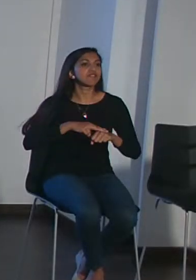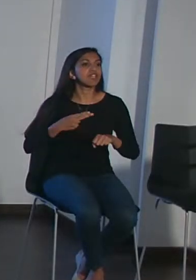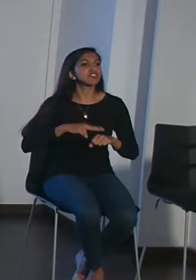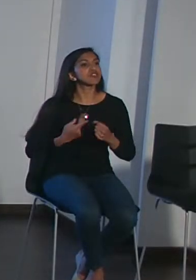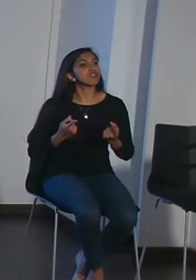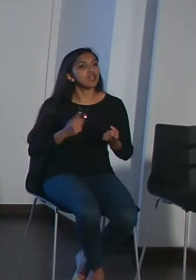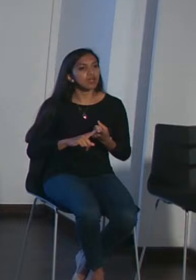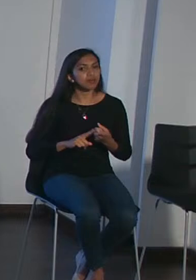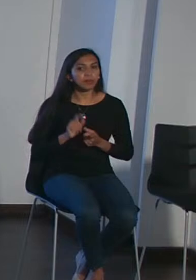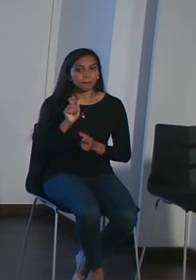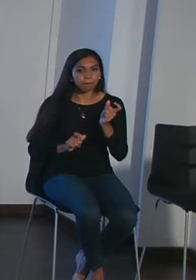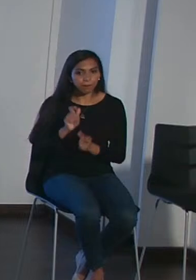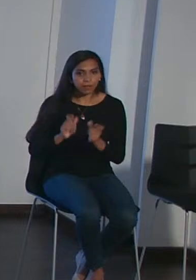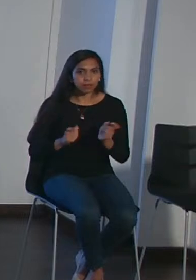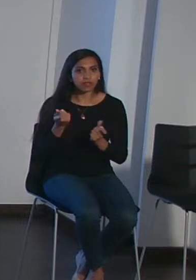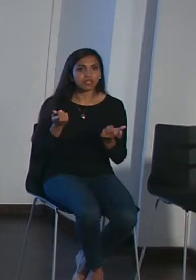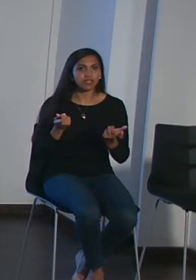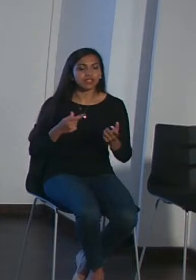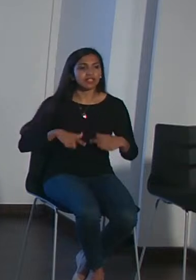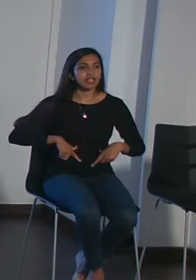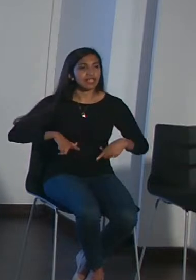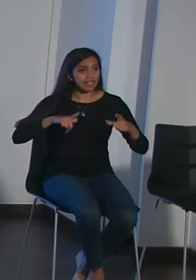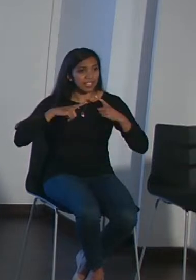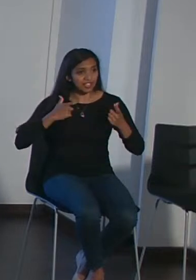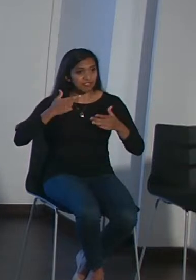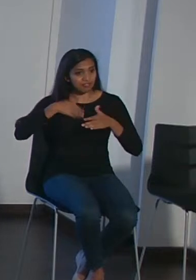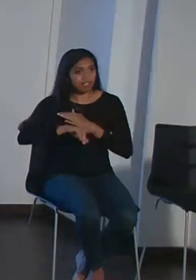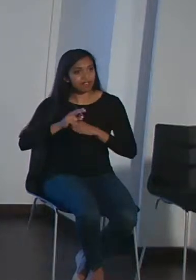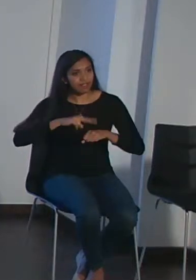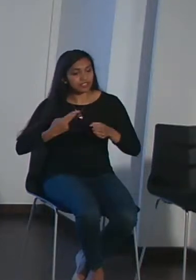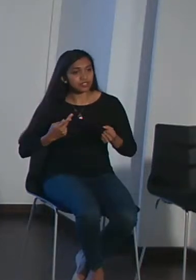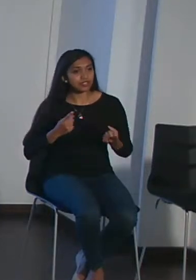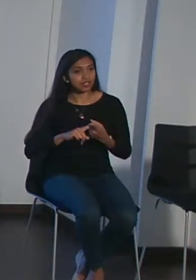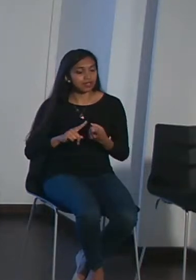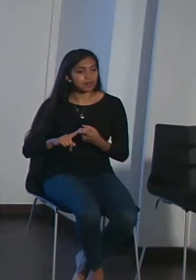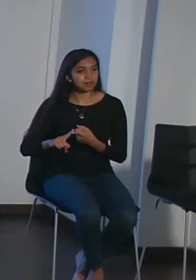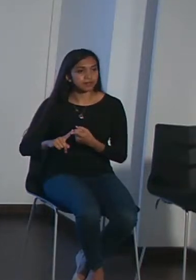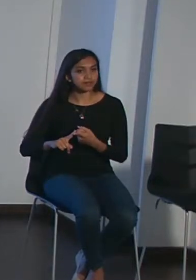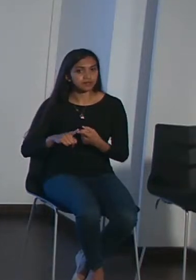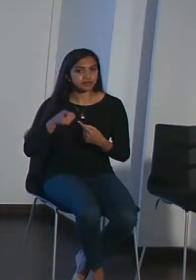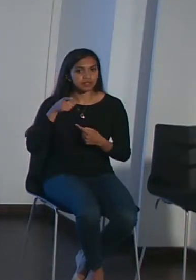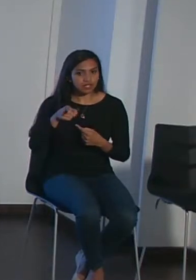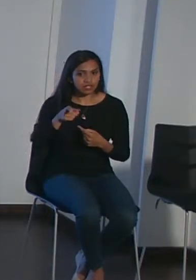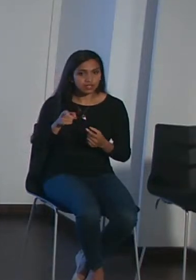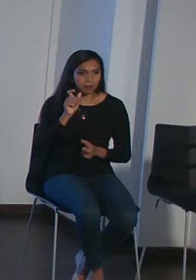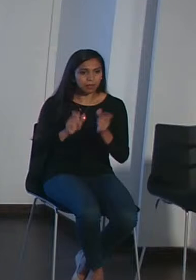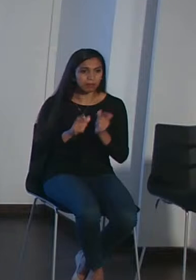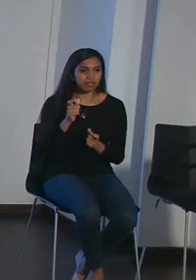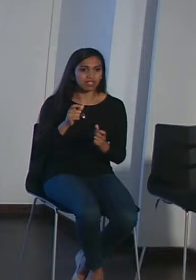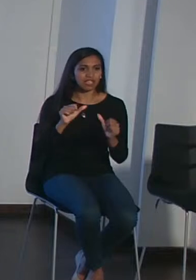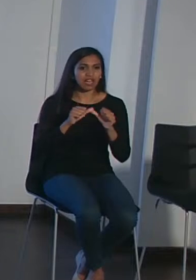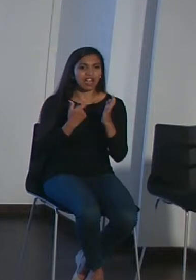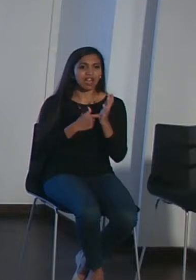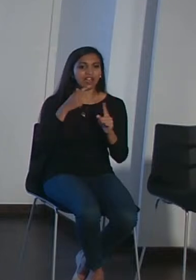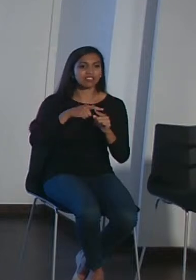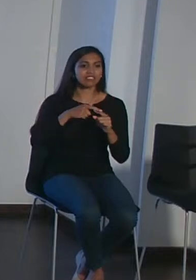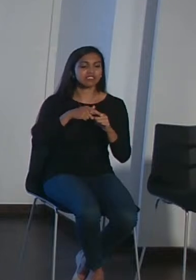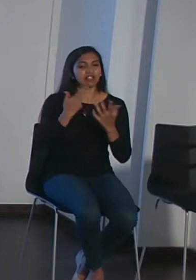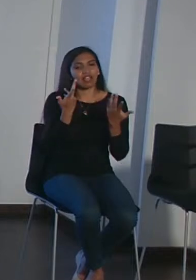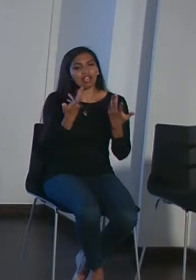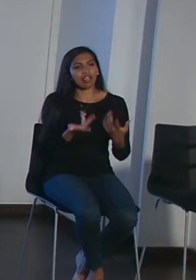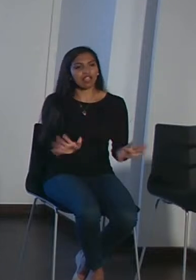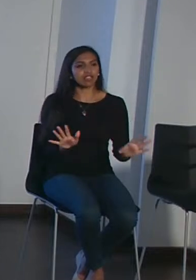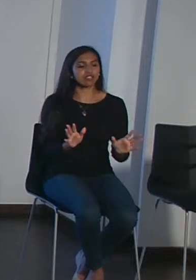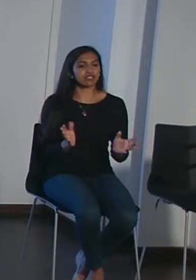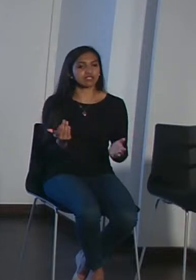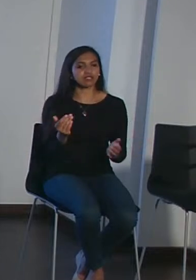is in the afternoon. So what has happened is this, this kind of general dumbing down has happened generally